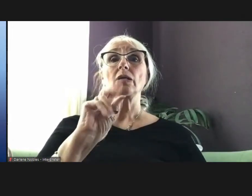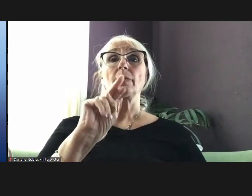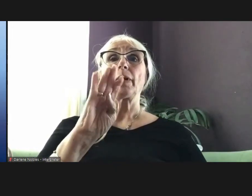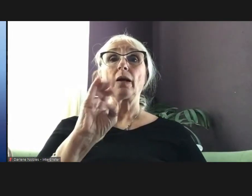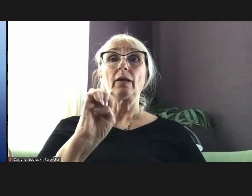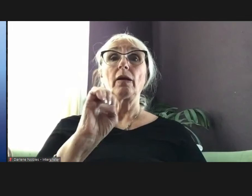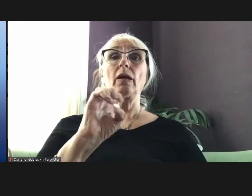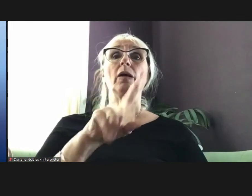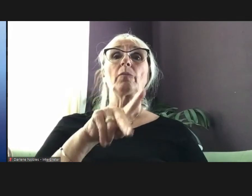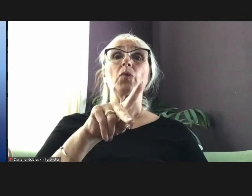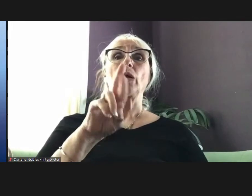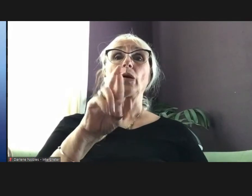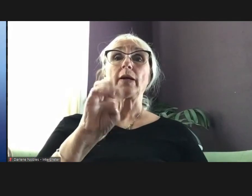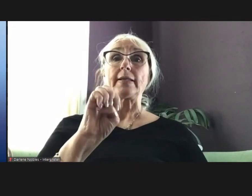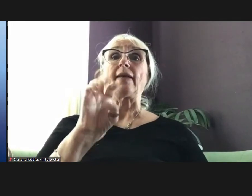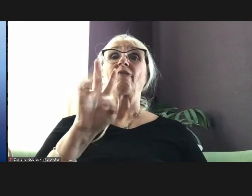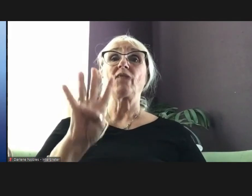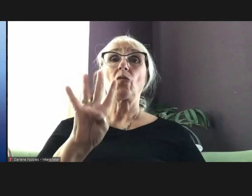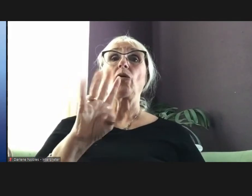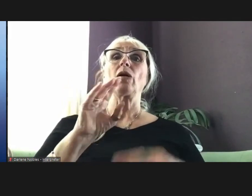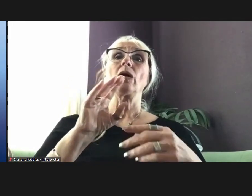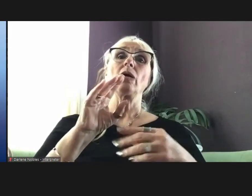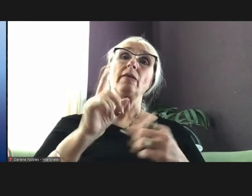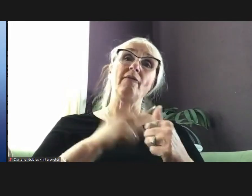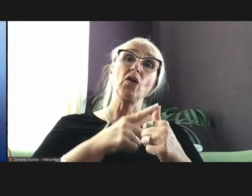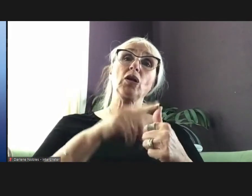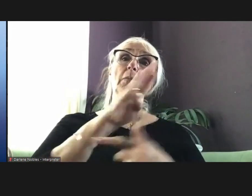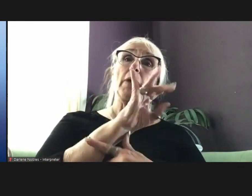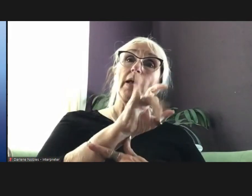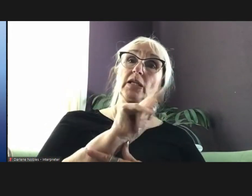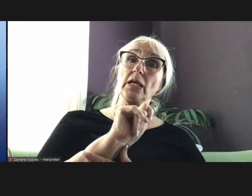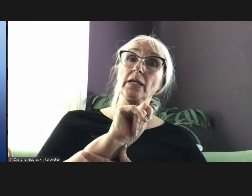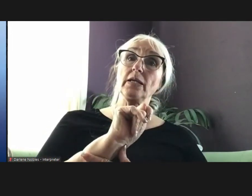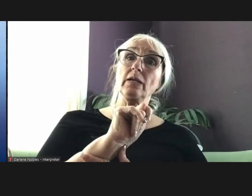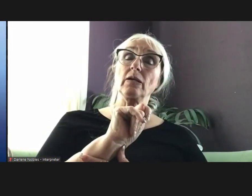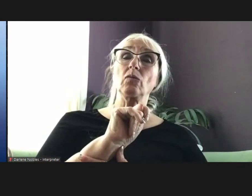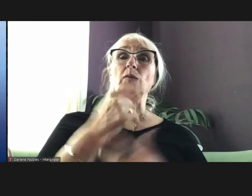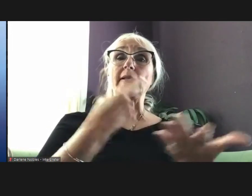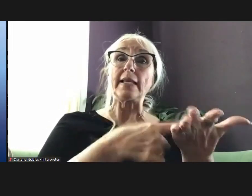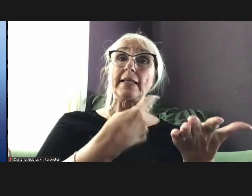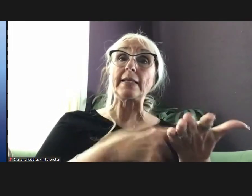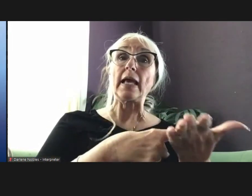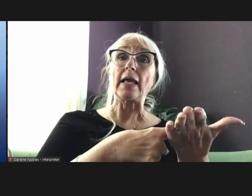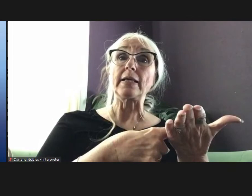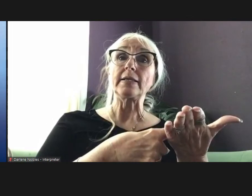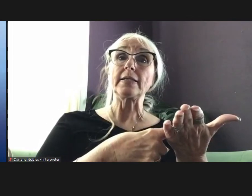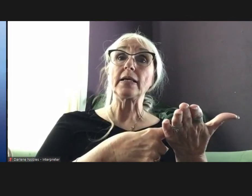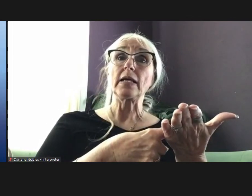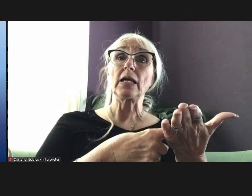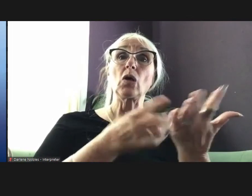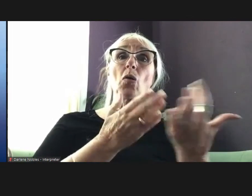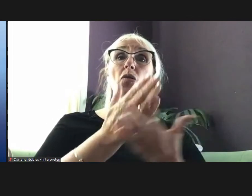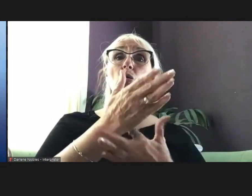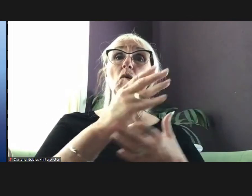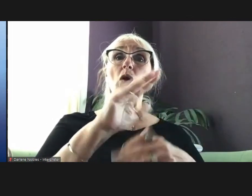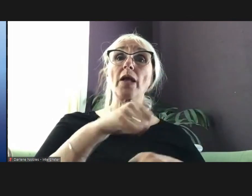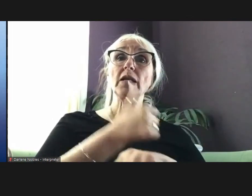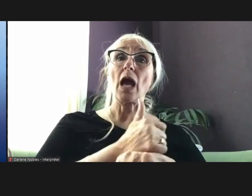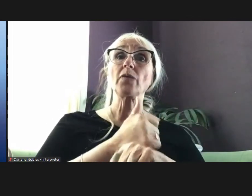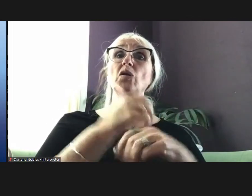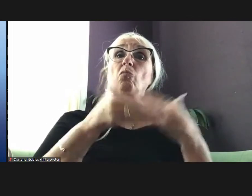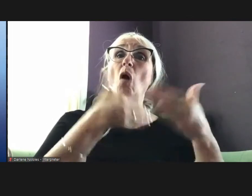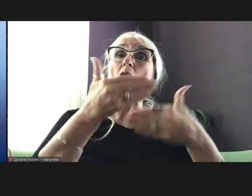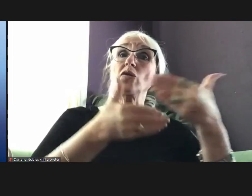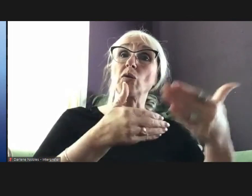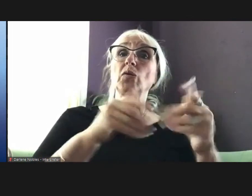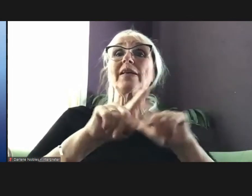So when the original budget was being discussed and going through the adoption process, there was a different constable